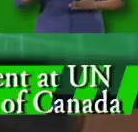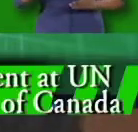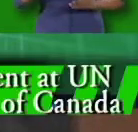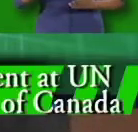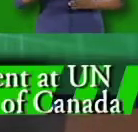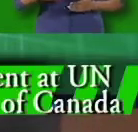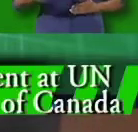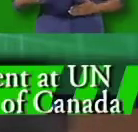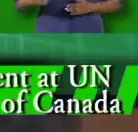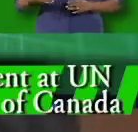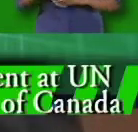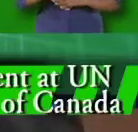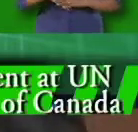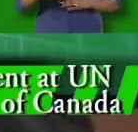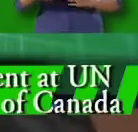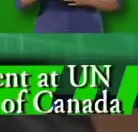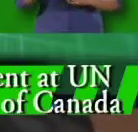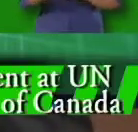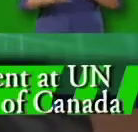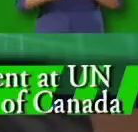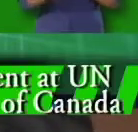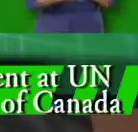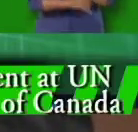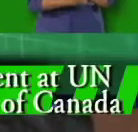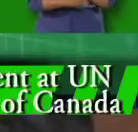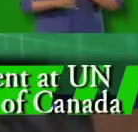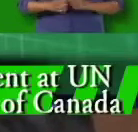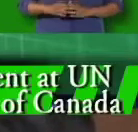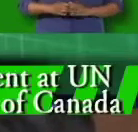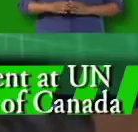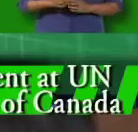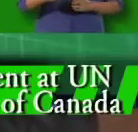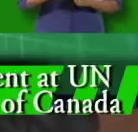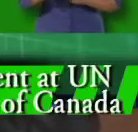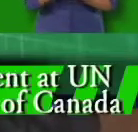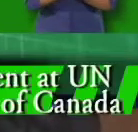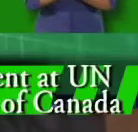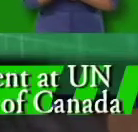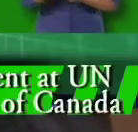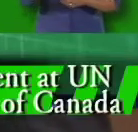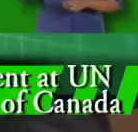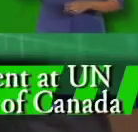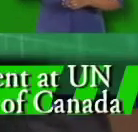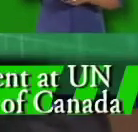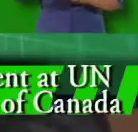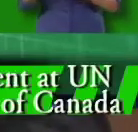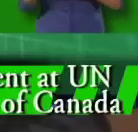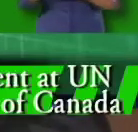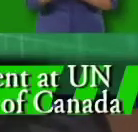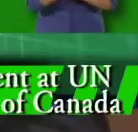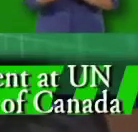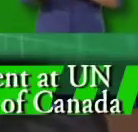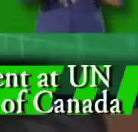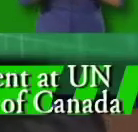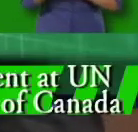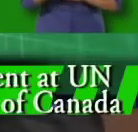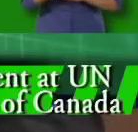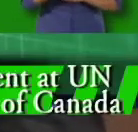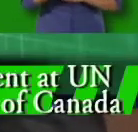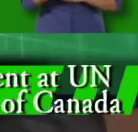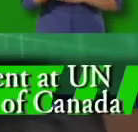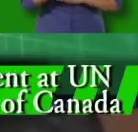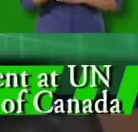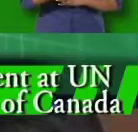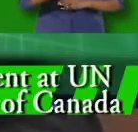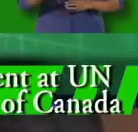in emerging countries, as a major game changer globally. The rise of demand for energy, resulting